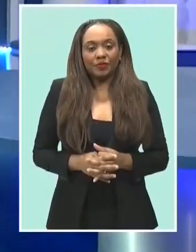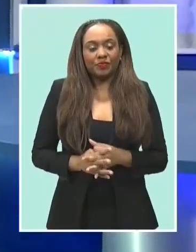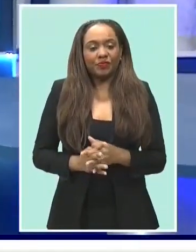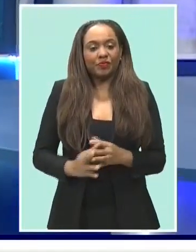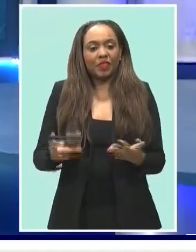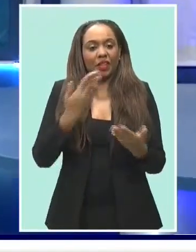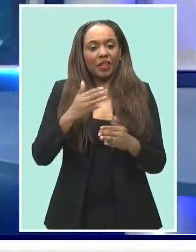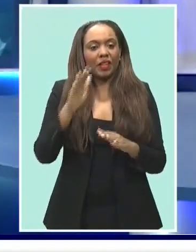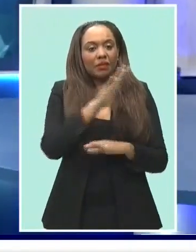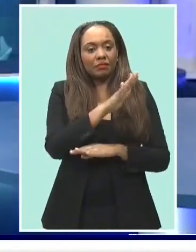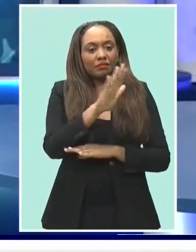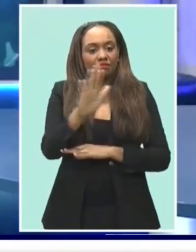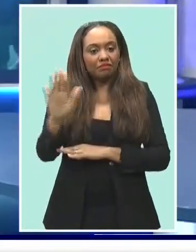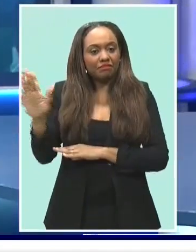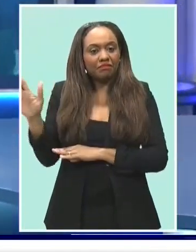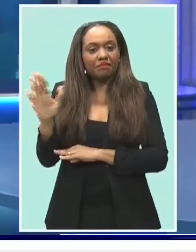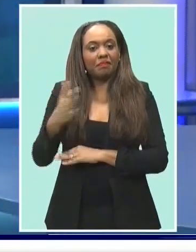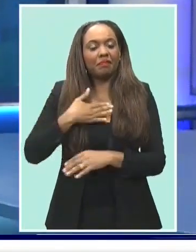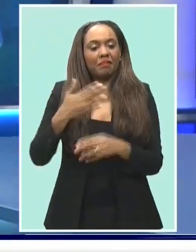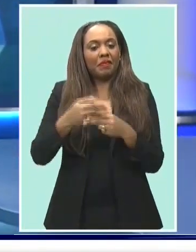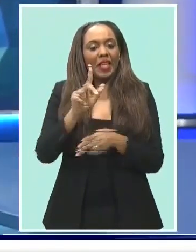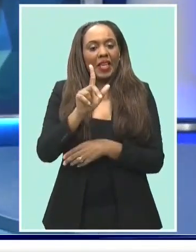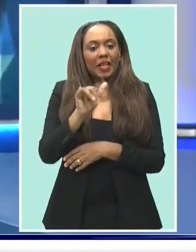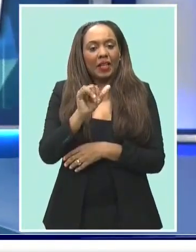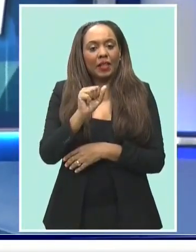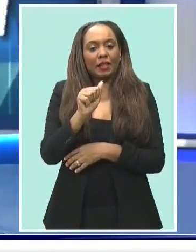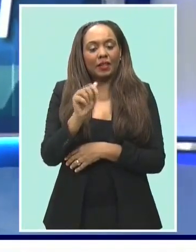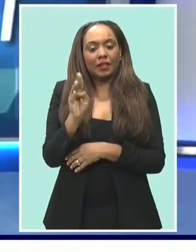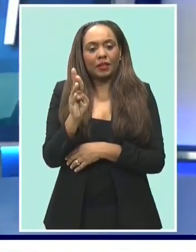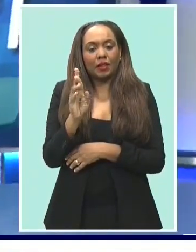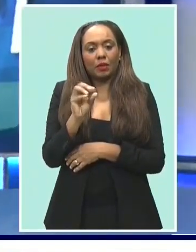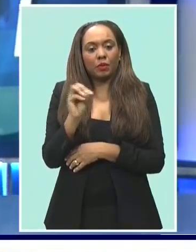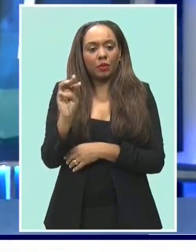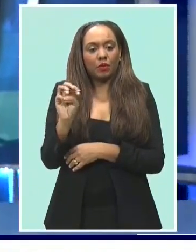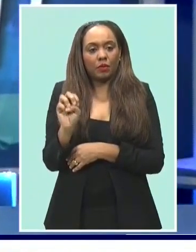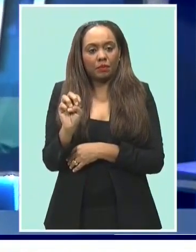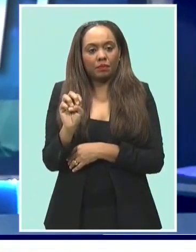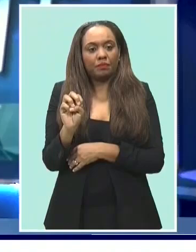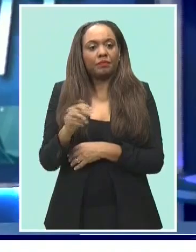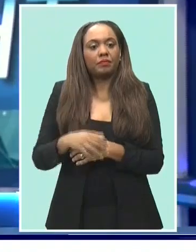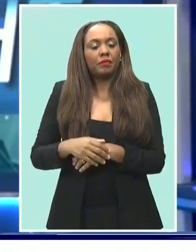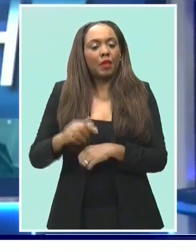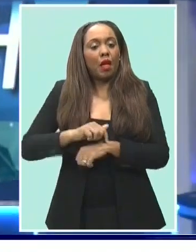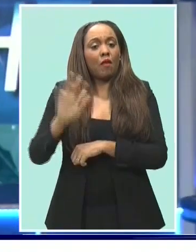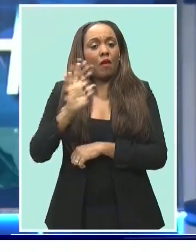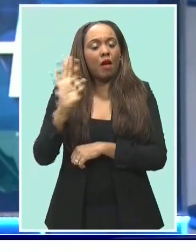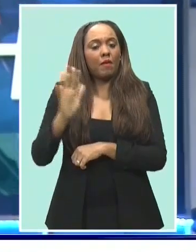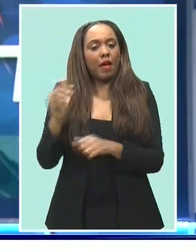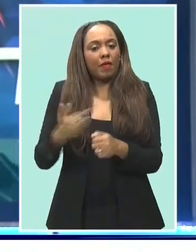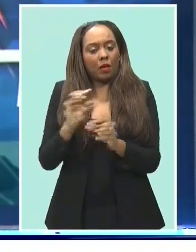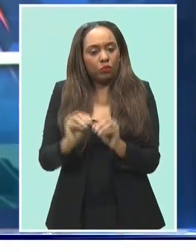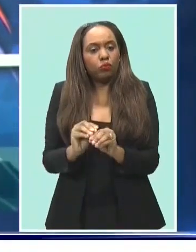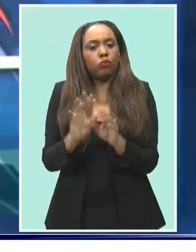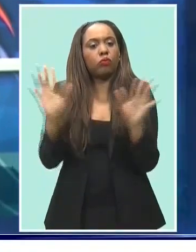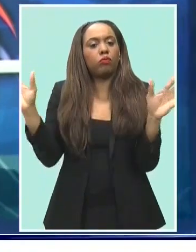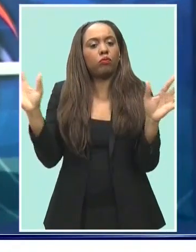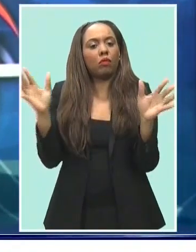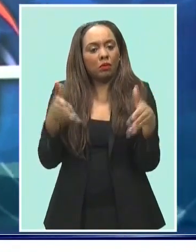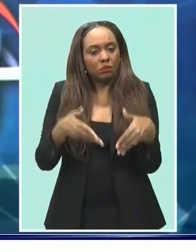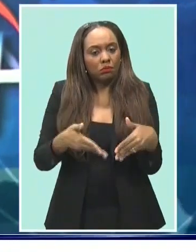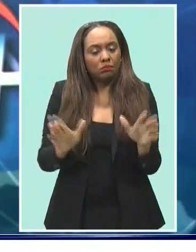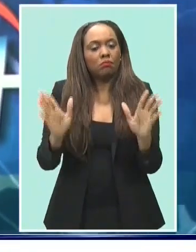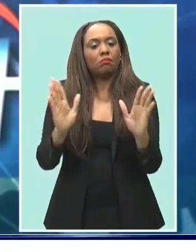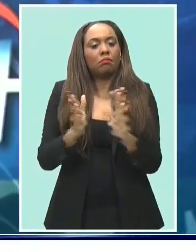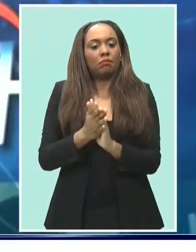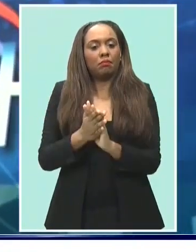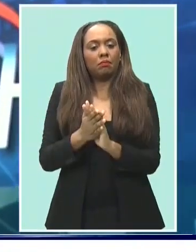Good evening to you. I'm Lisa Broom. Well, hours after the 5 a.m. all clear was announced, a sense of normalcy started to return